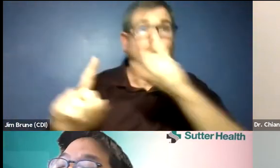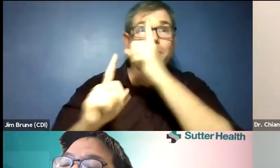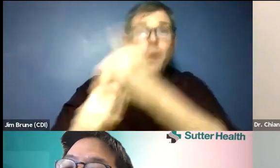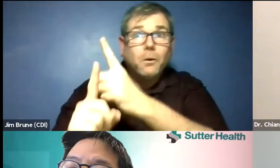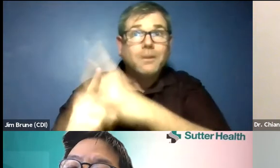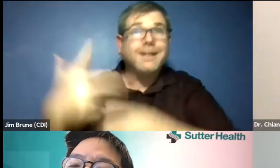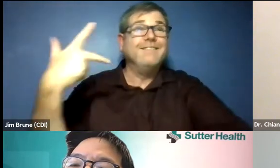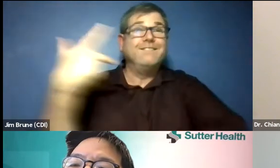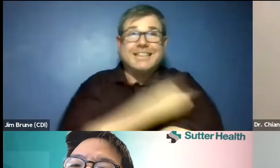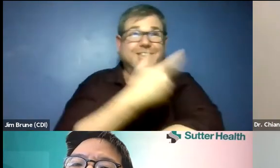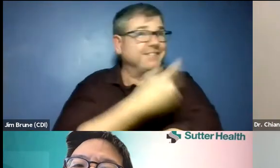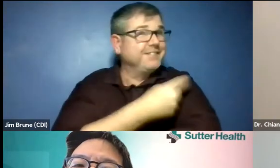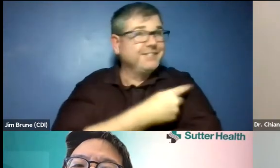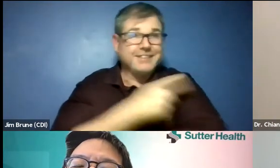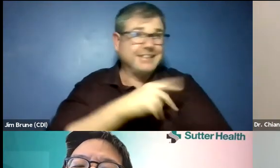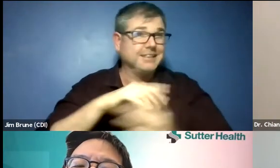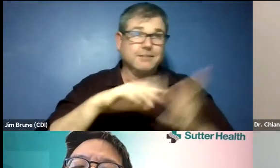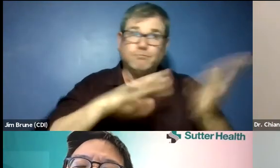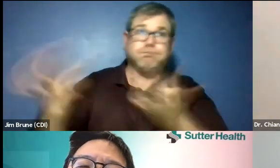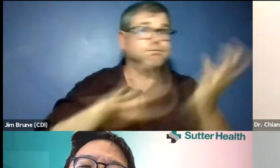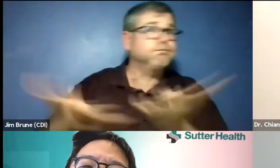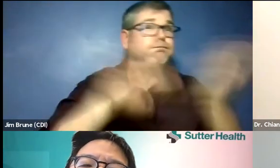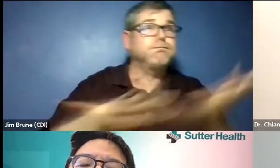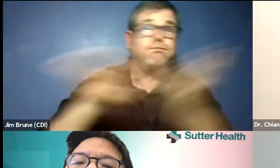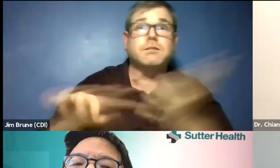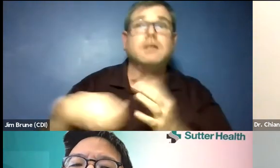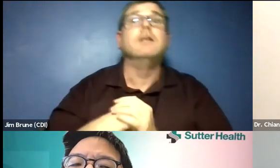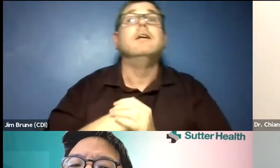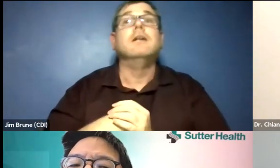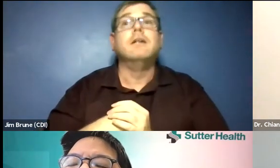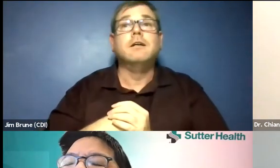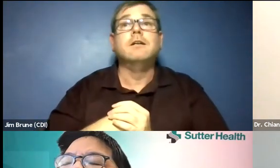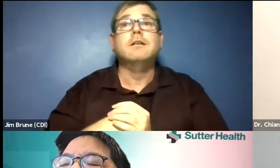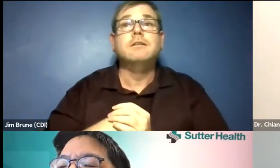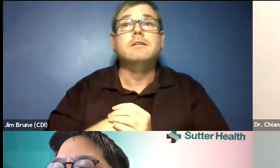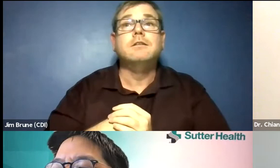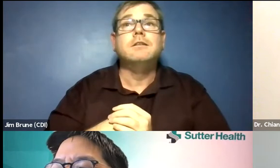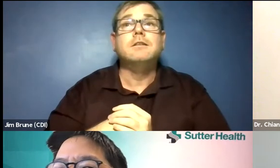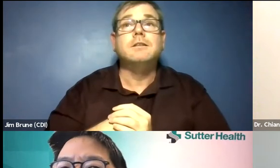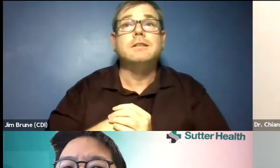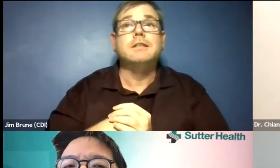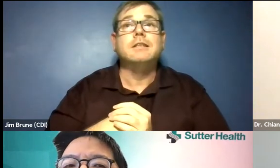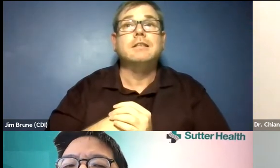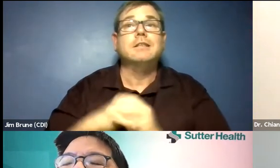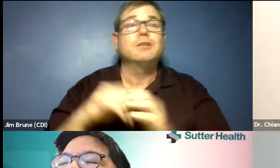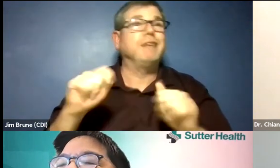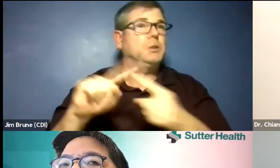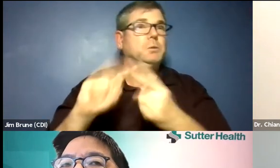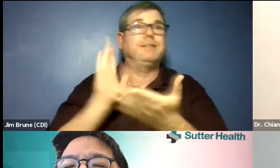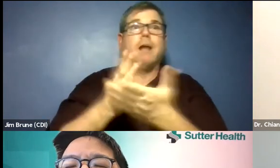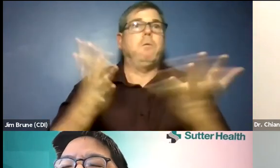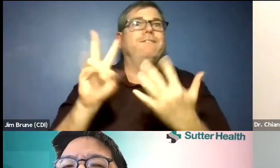virus doing in the community? However, the chances of us needing COVID vaccine as a